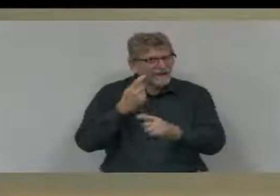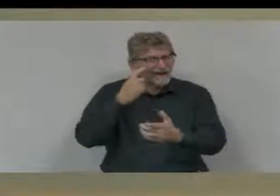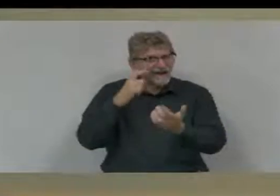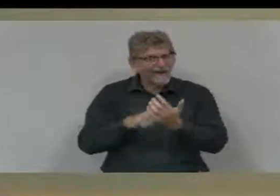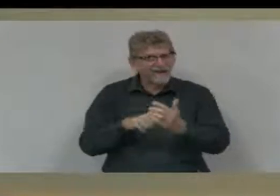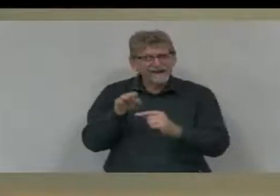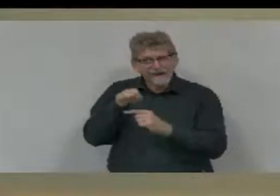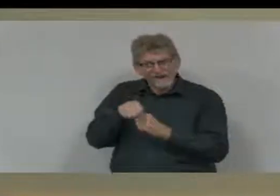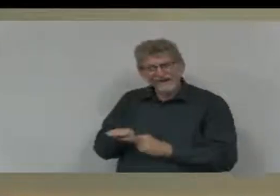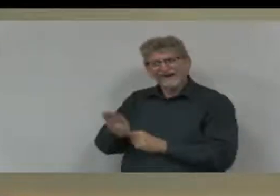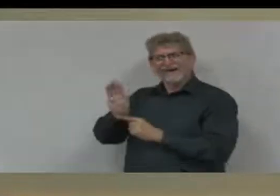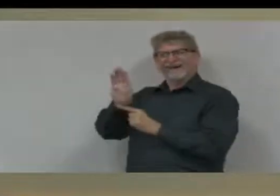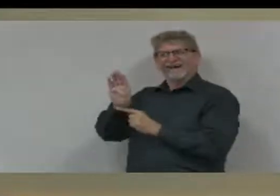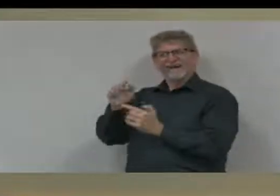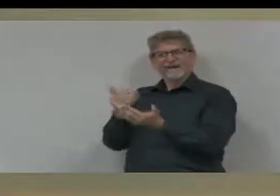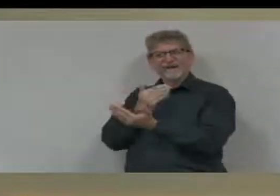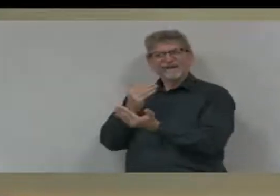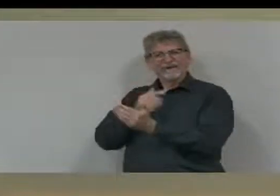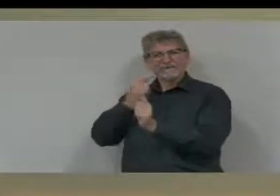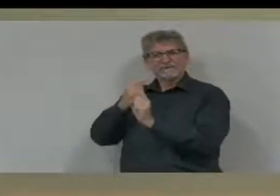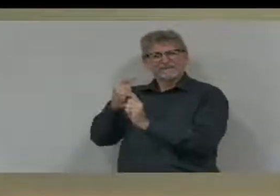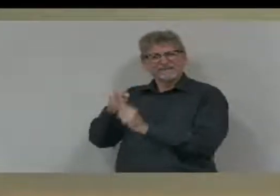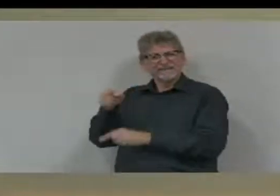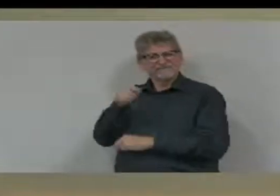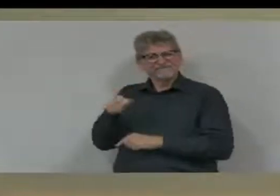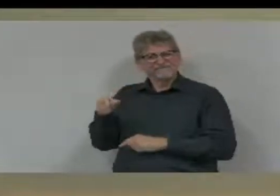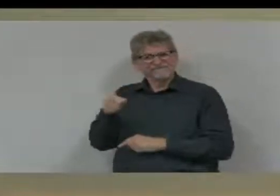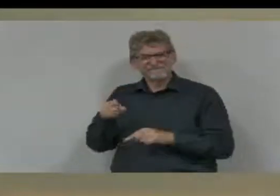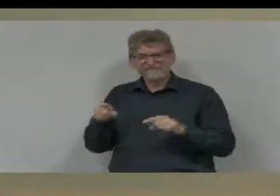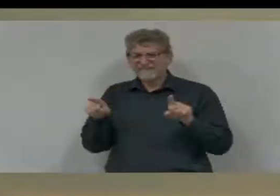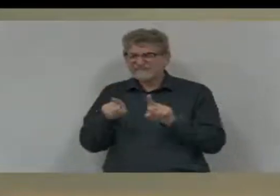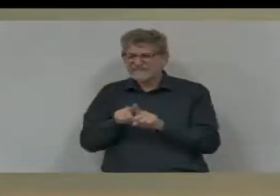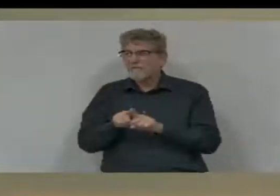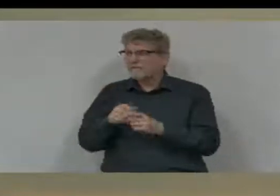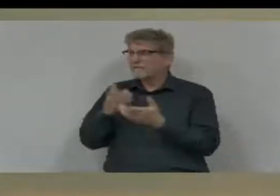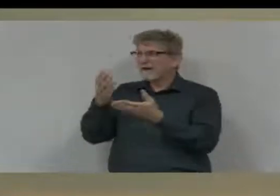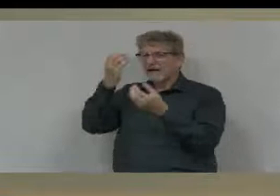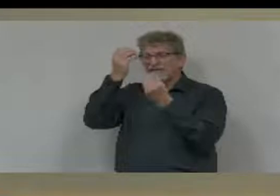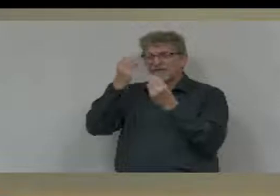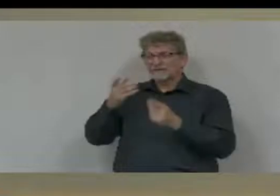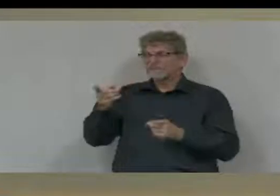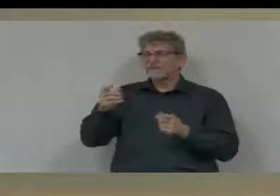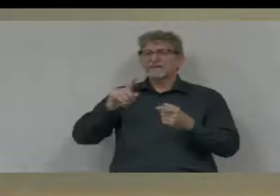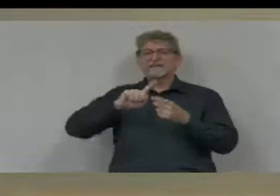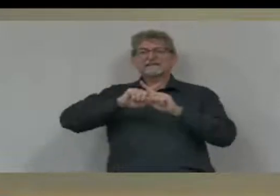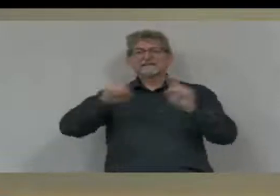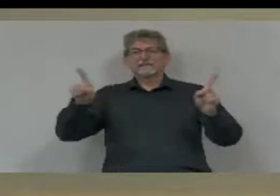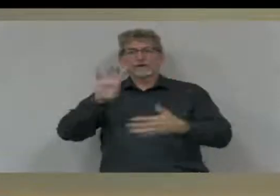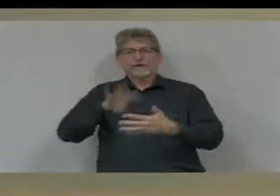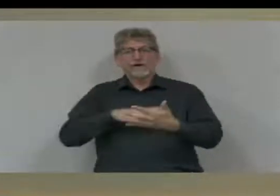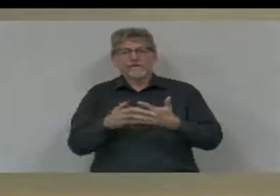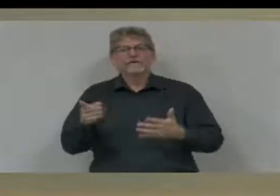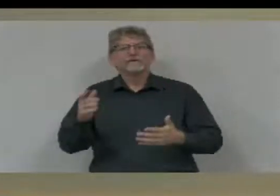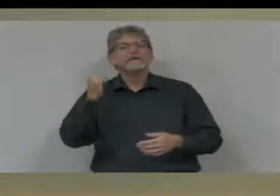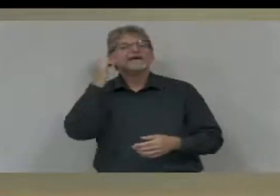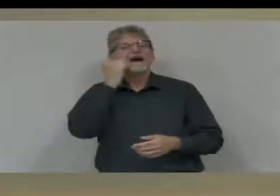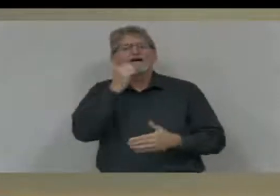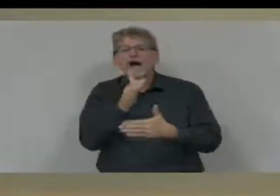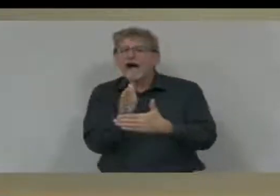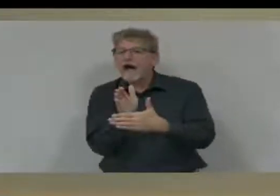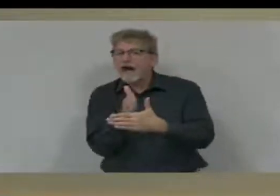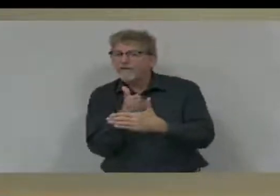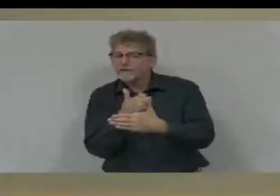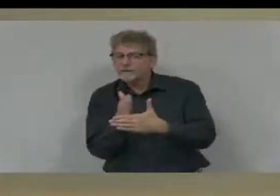cases. That same data is represented here as an average daily new cases by week. As you can see, the